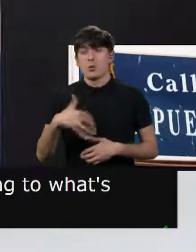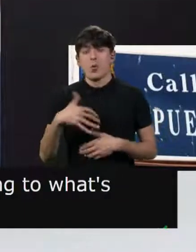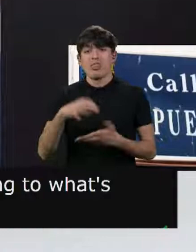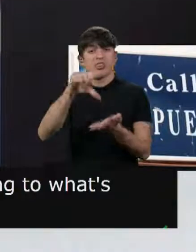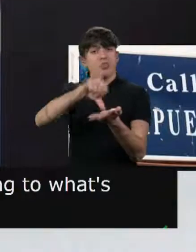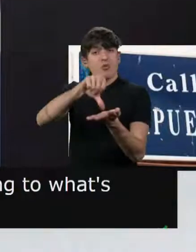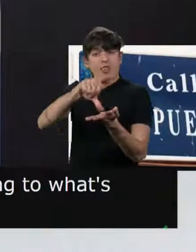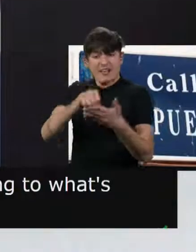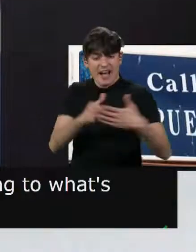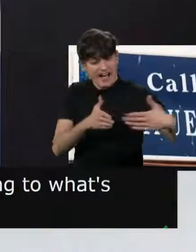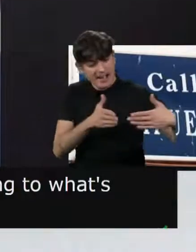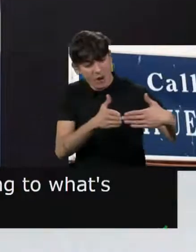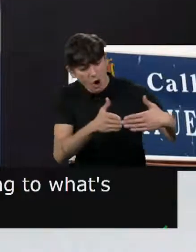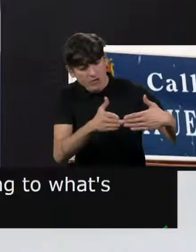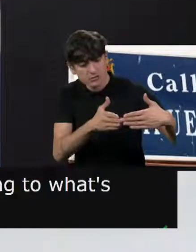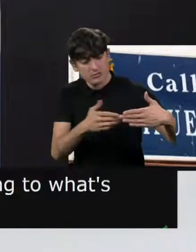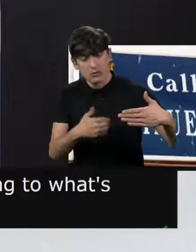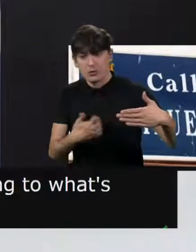floorings.